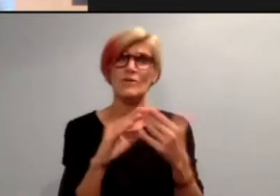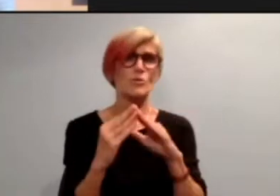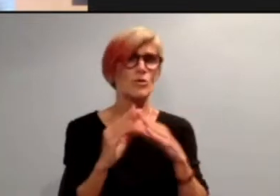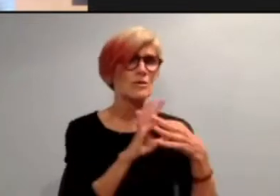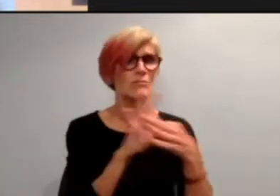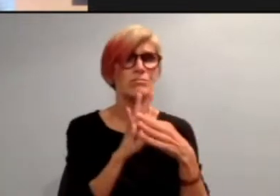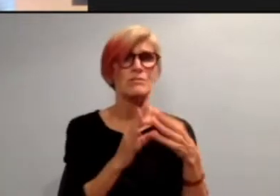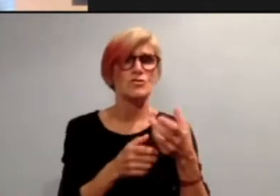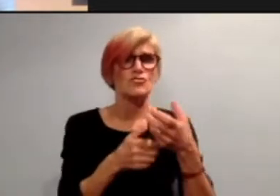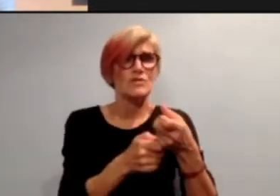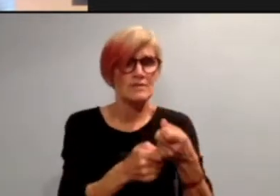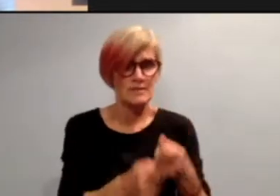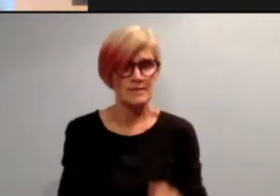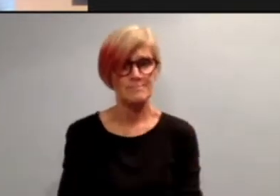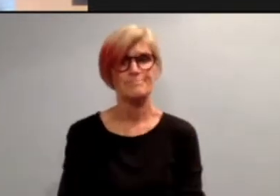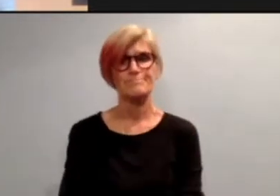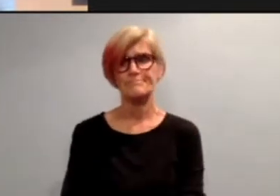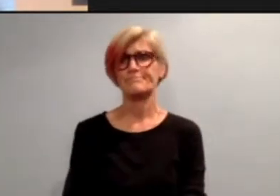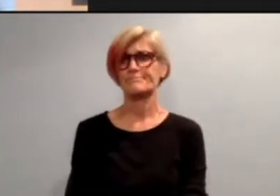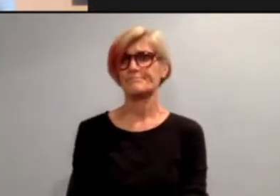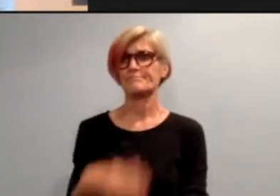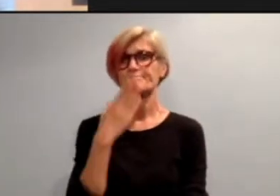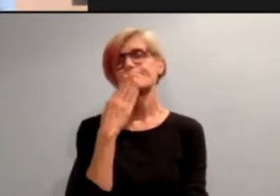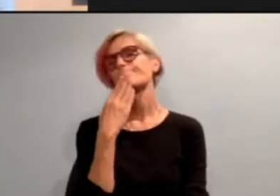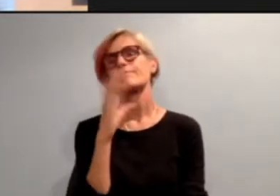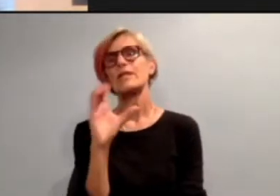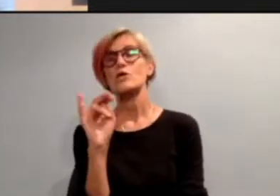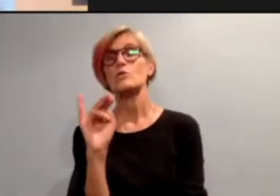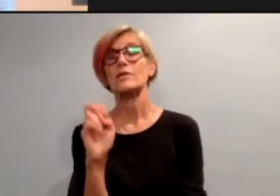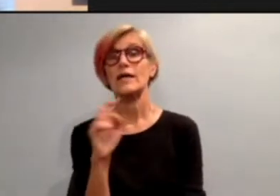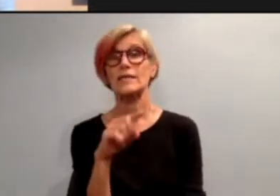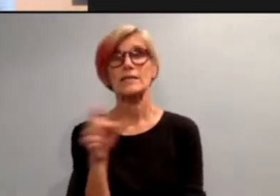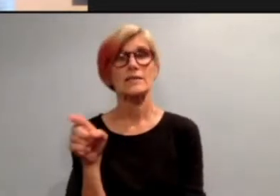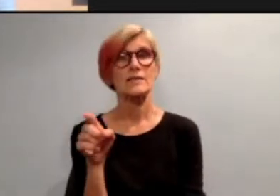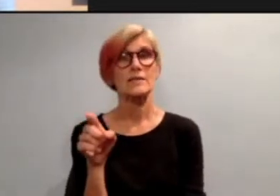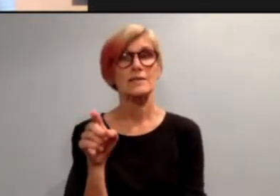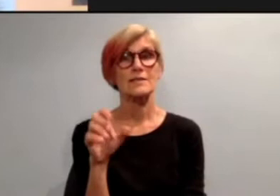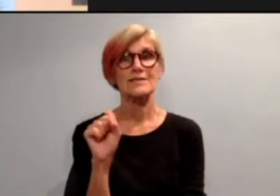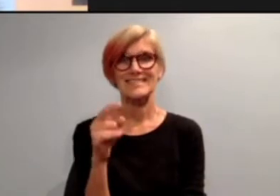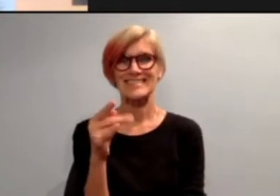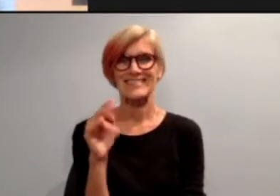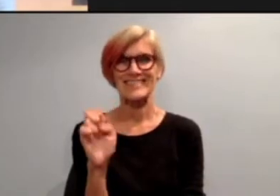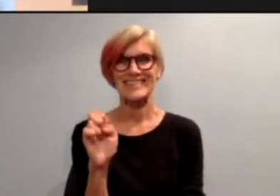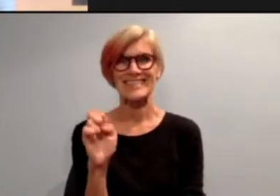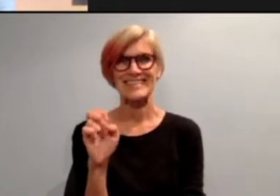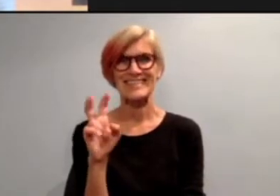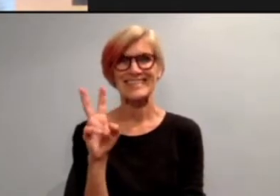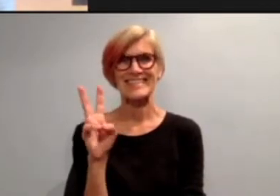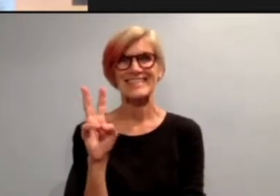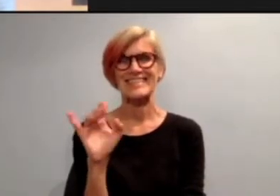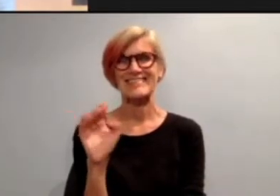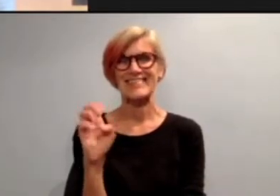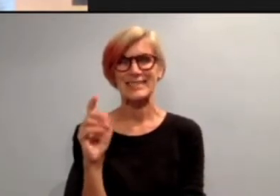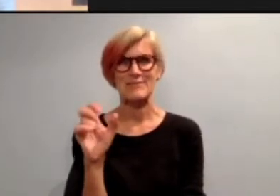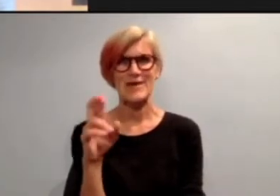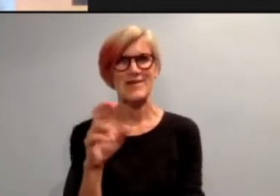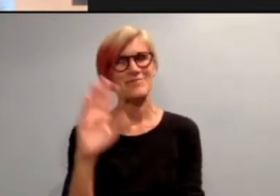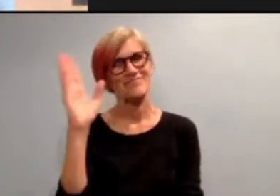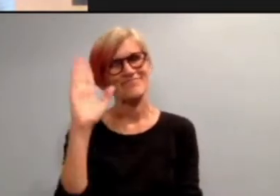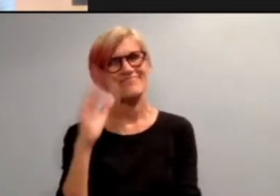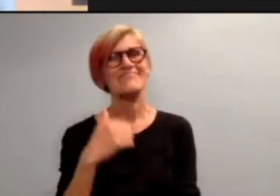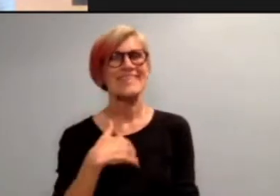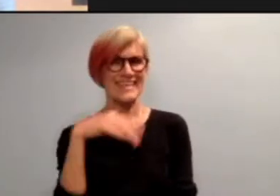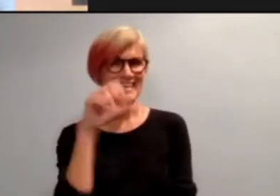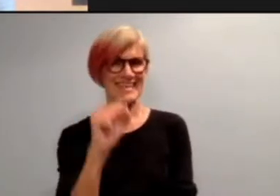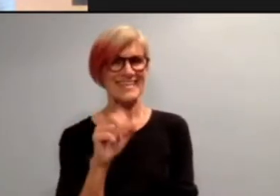Thank you so much, Connie. Stephanie, or Vice Mayor? Stephanie's fine. Thanks, Melissa. I am the Vice